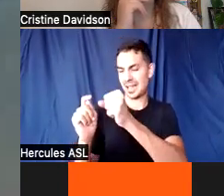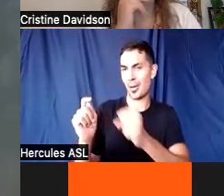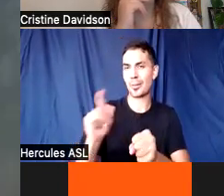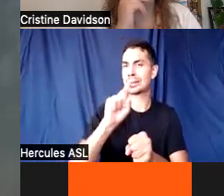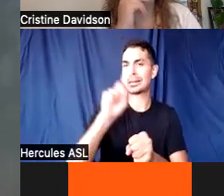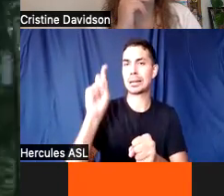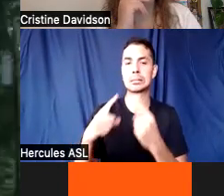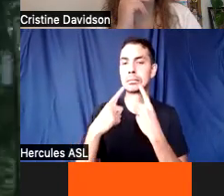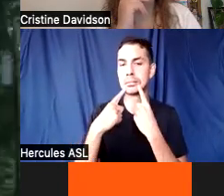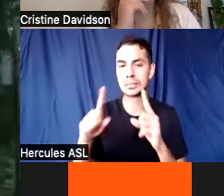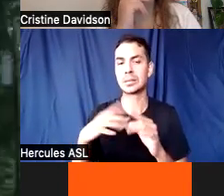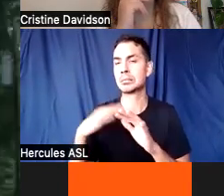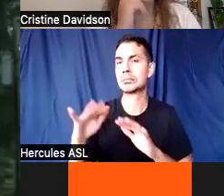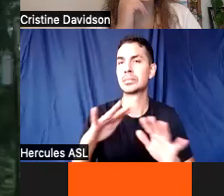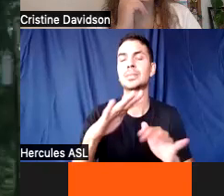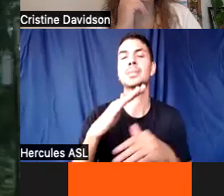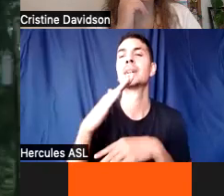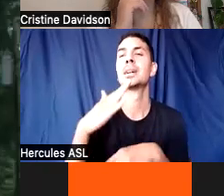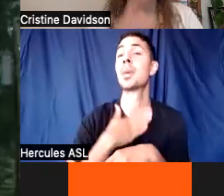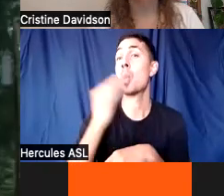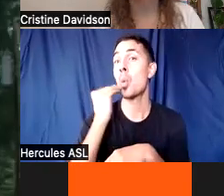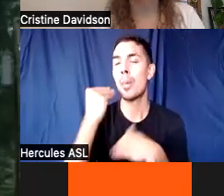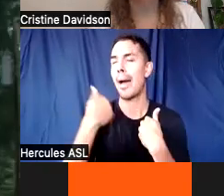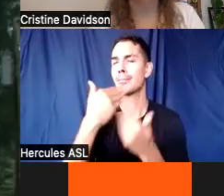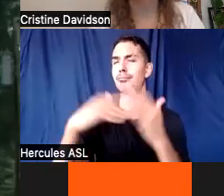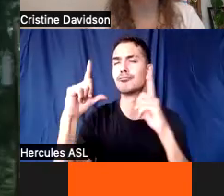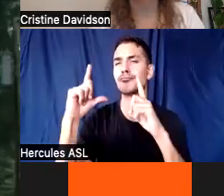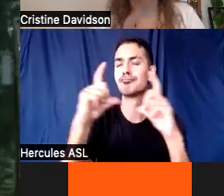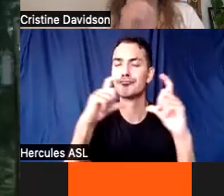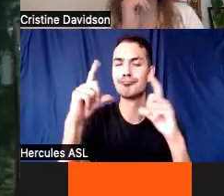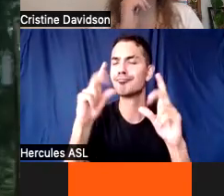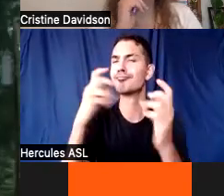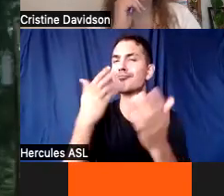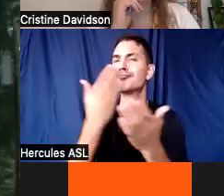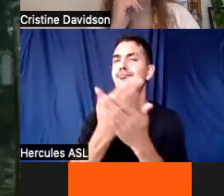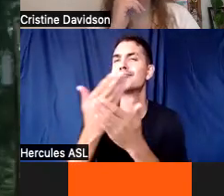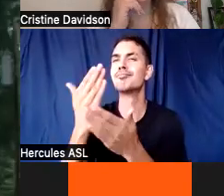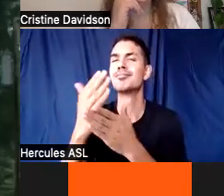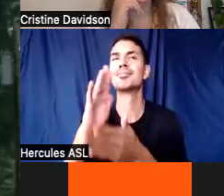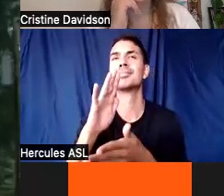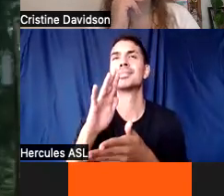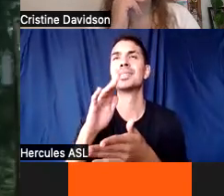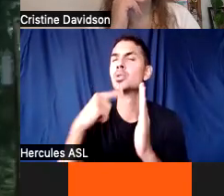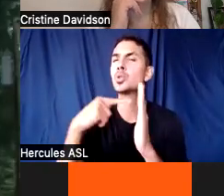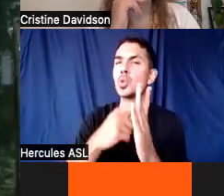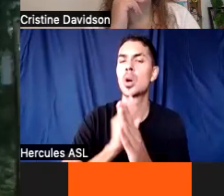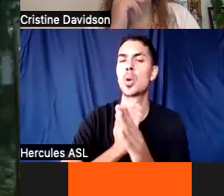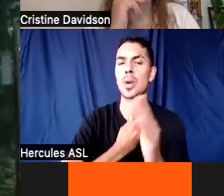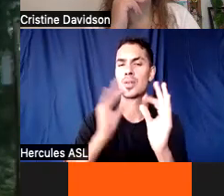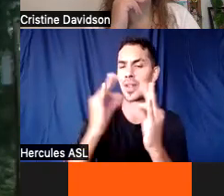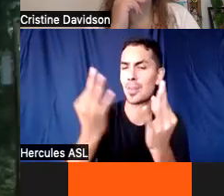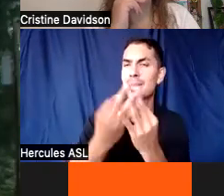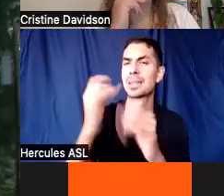house back from the early years of my family's time here. And, you point to it with